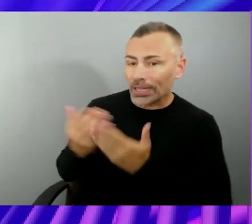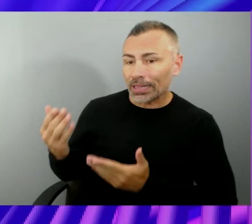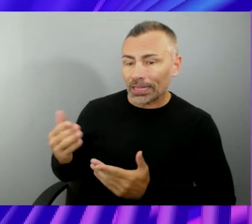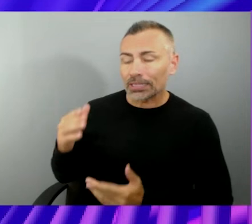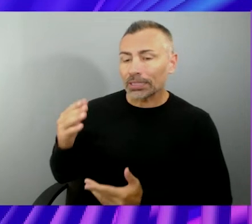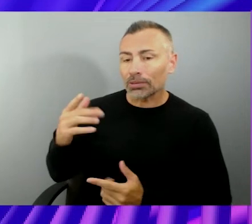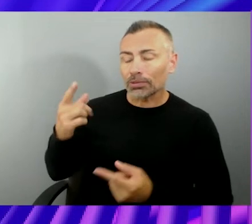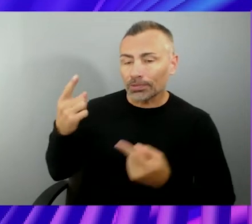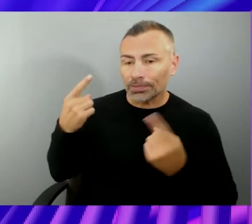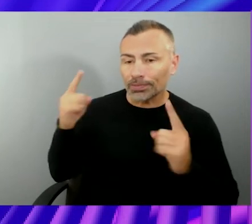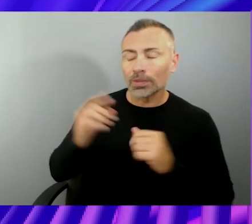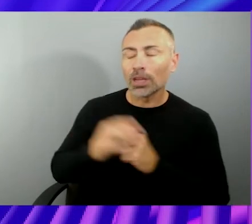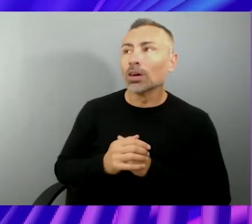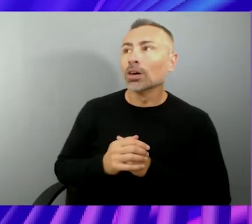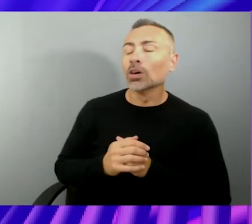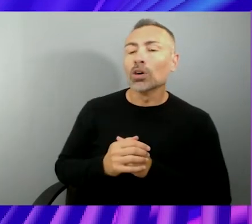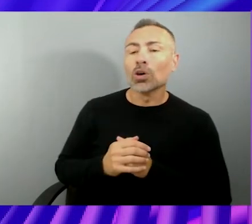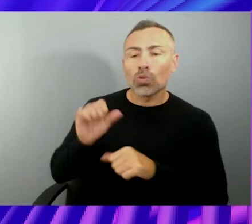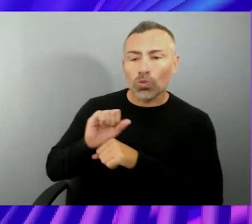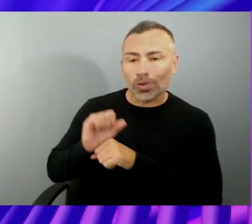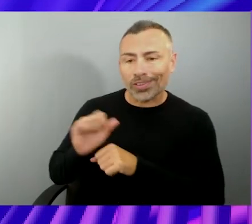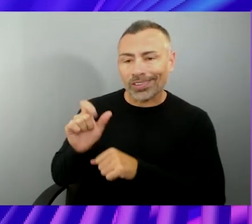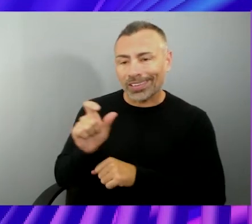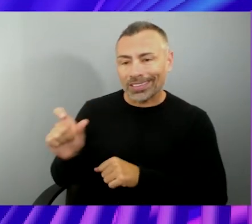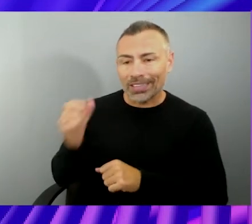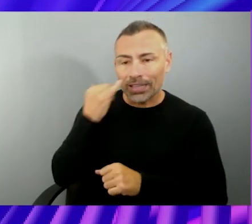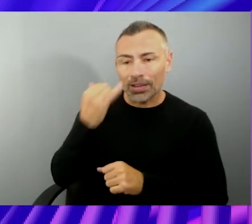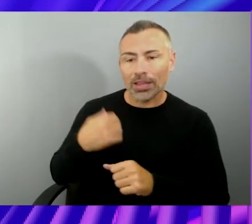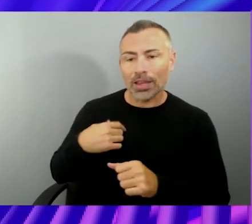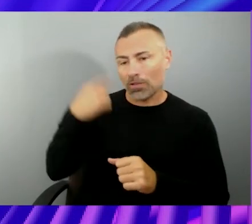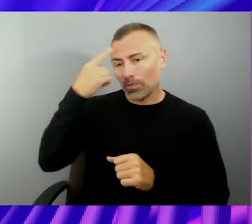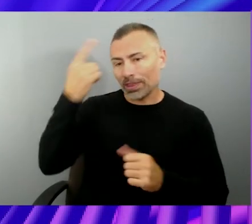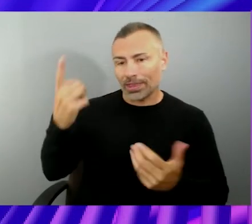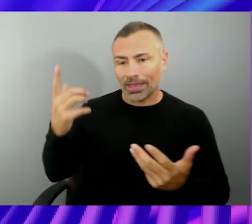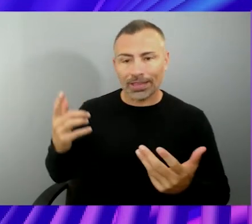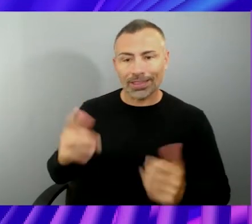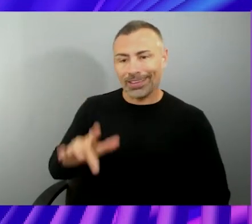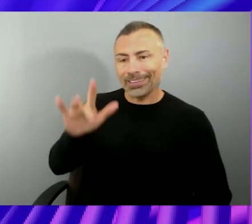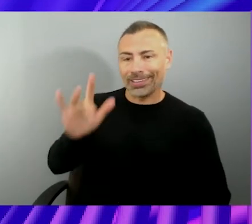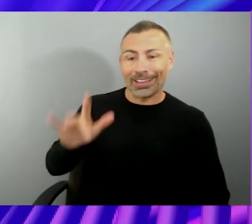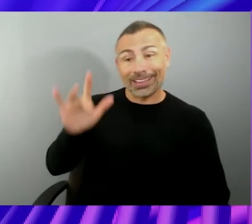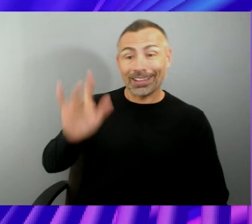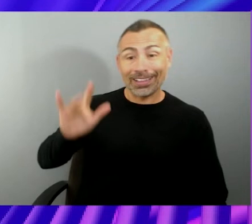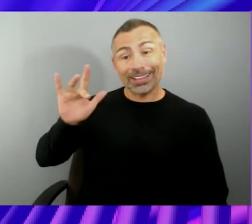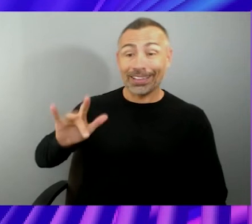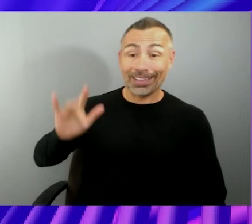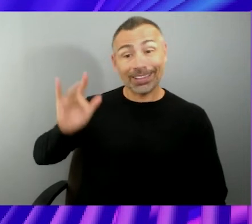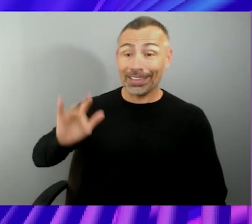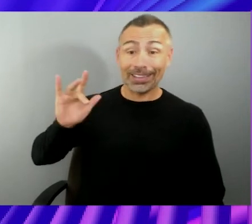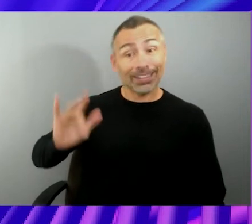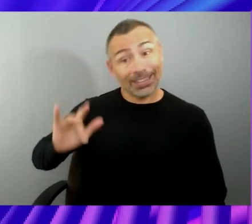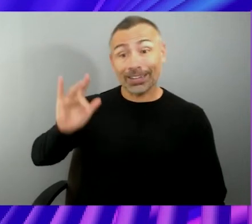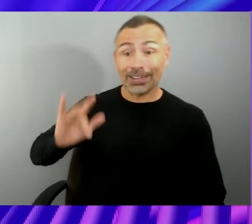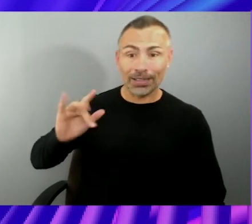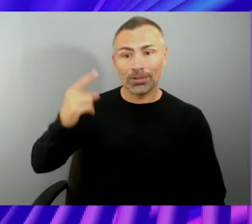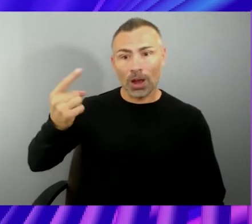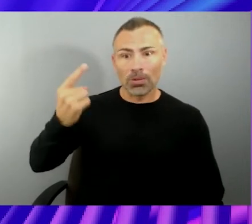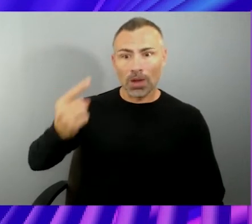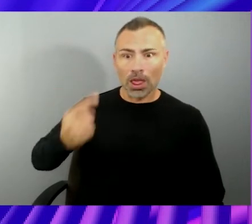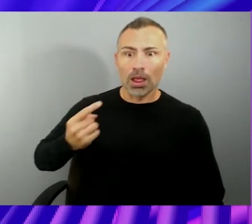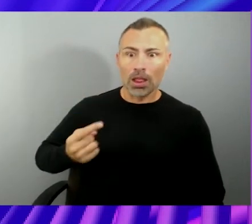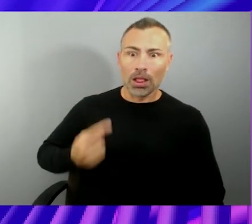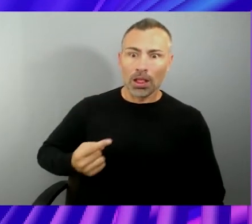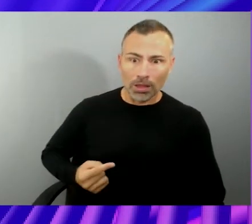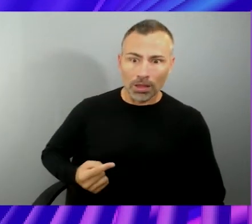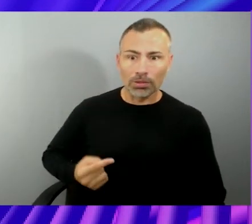if we think that, the click happy sort of, one by one that we thought was hard for one.